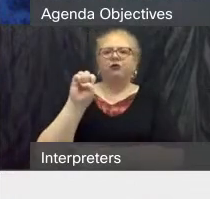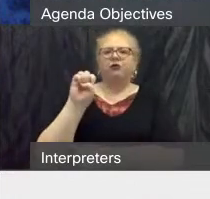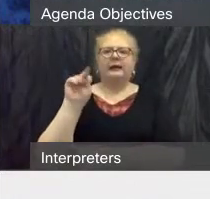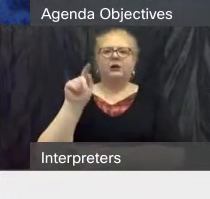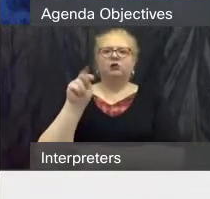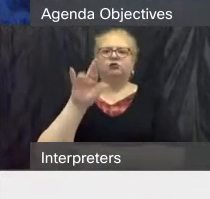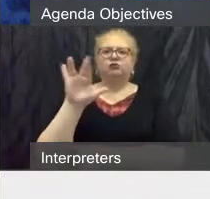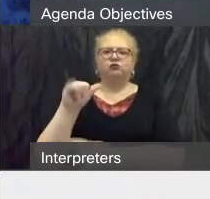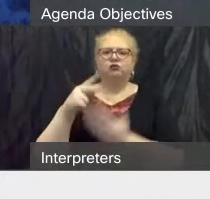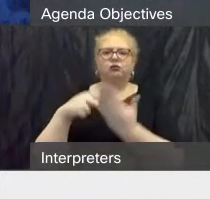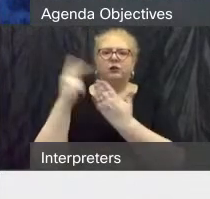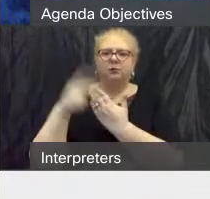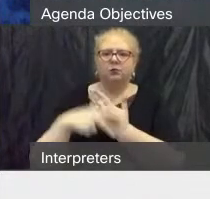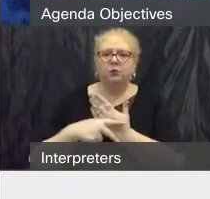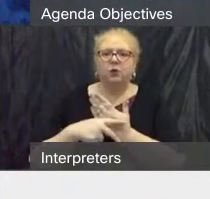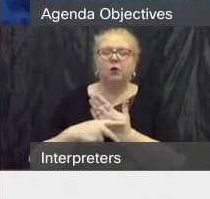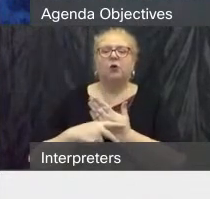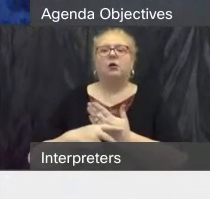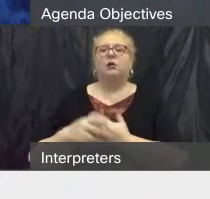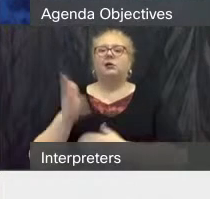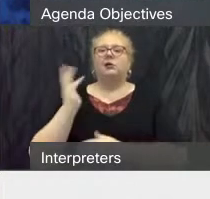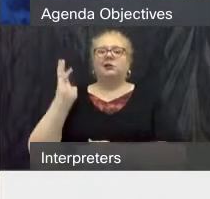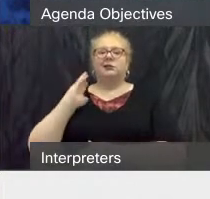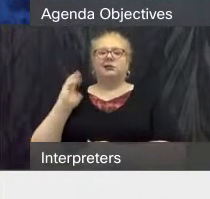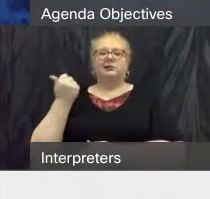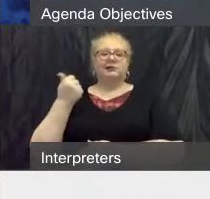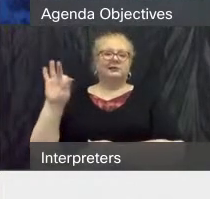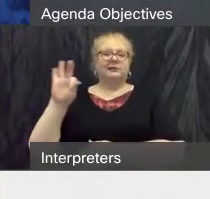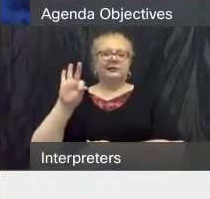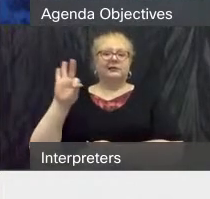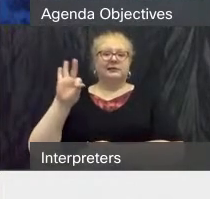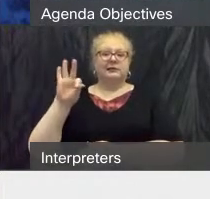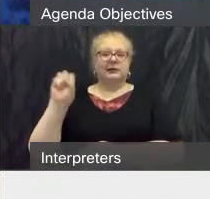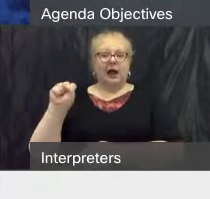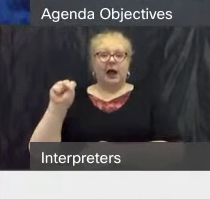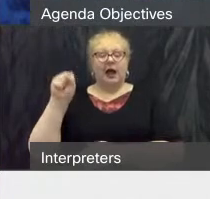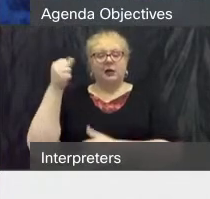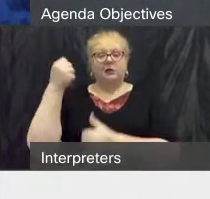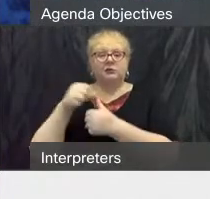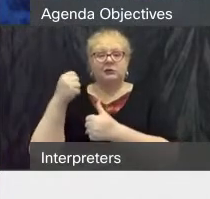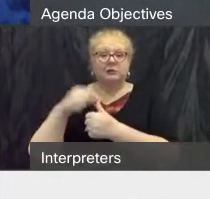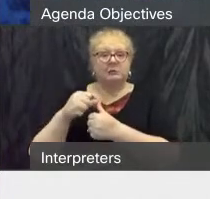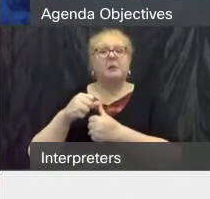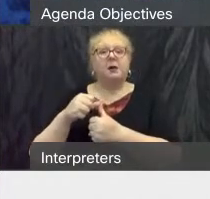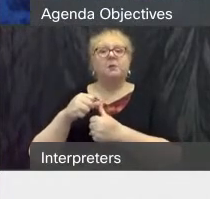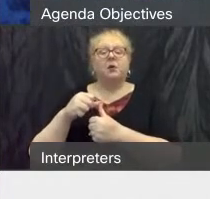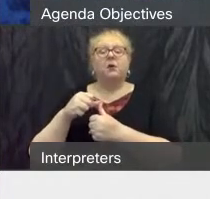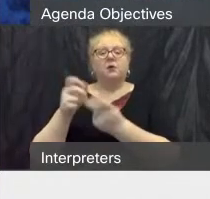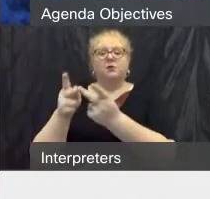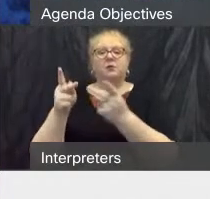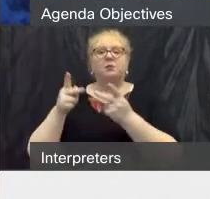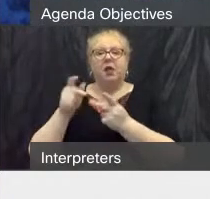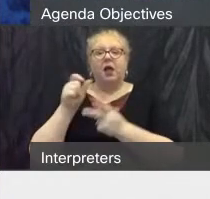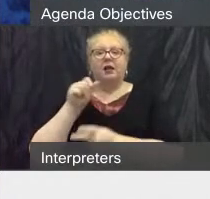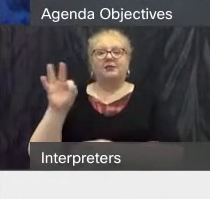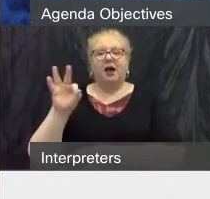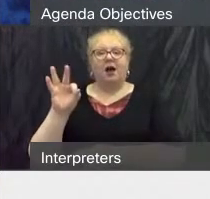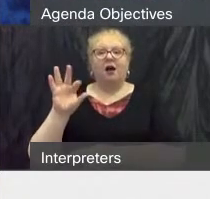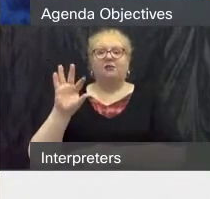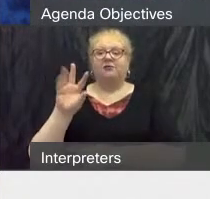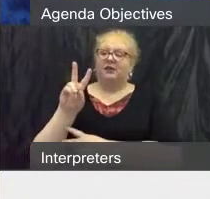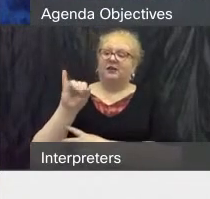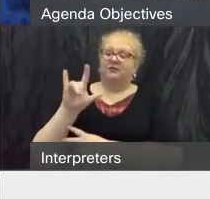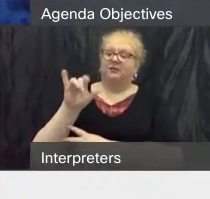Unlike in the 90s when the source of the violence the colors was red and blue, the colors now for a lot of